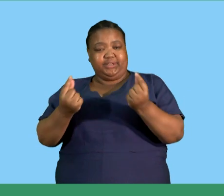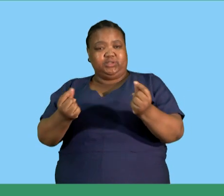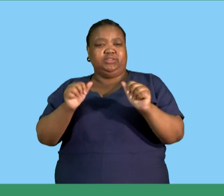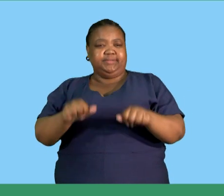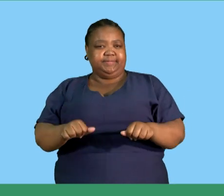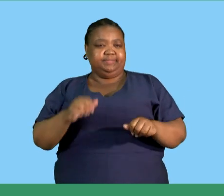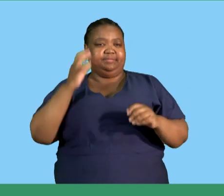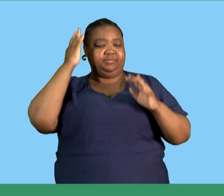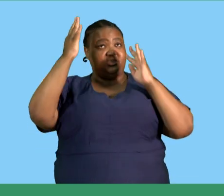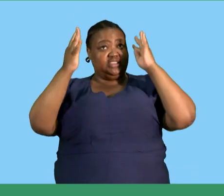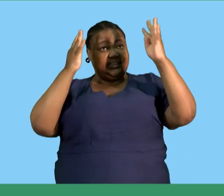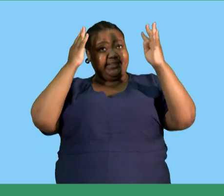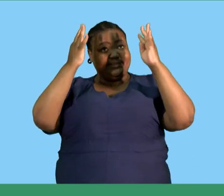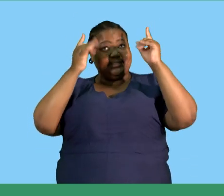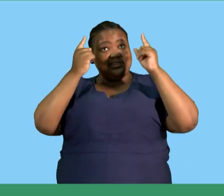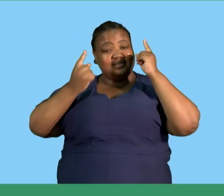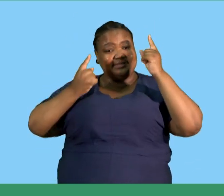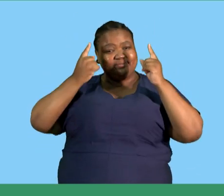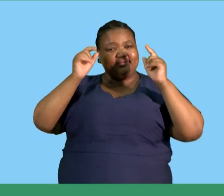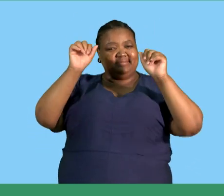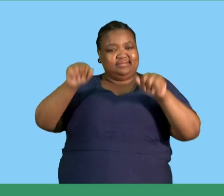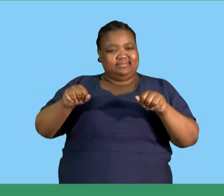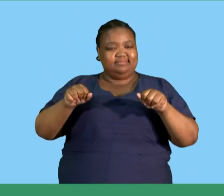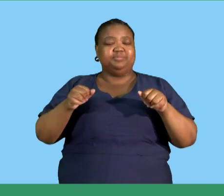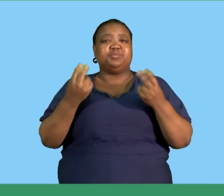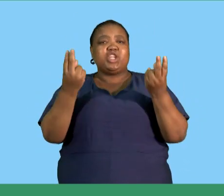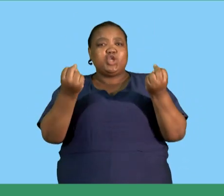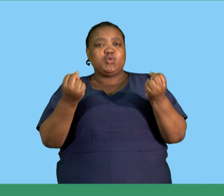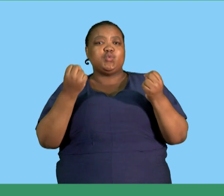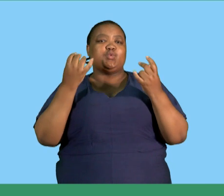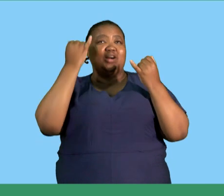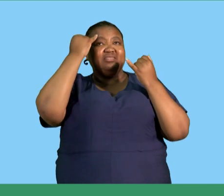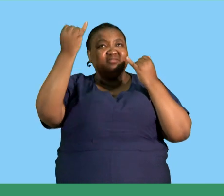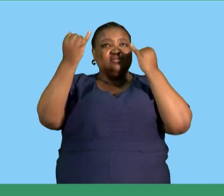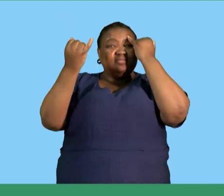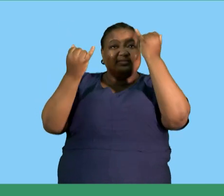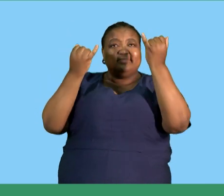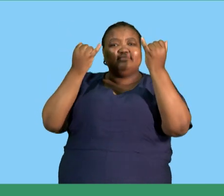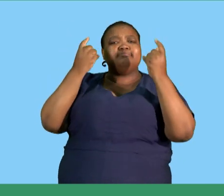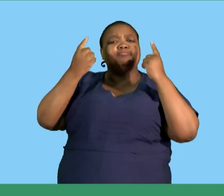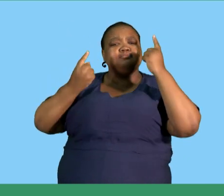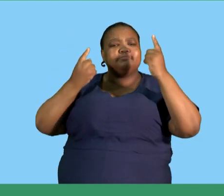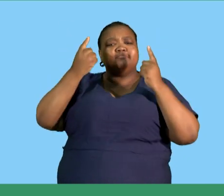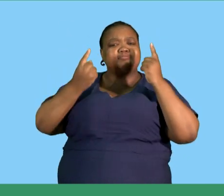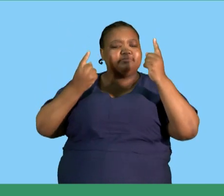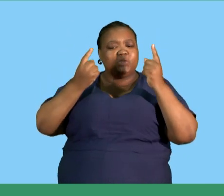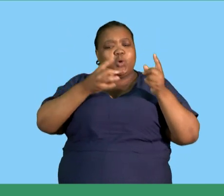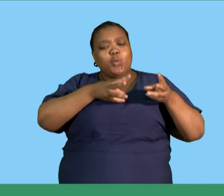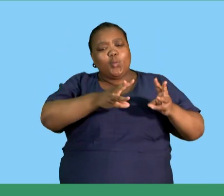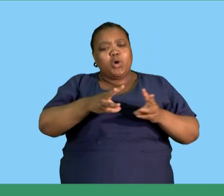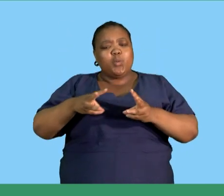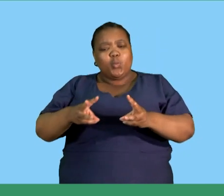with creative thinking, it is the ability to think of original, varied new ideas or new